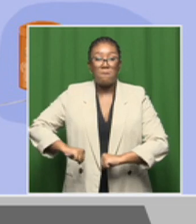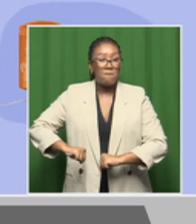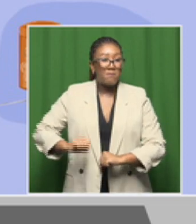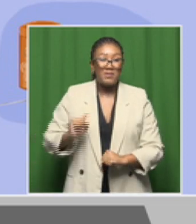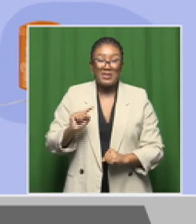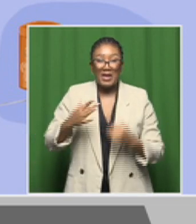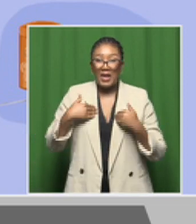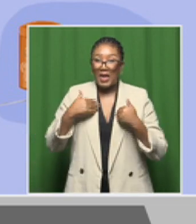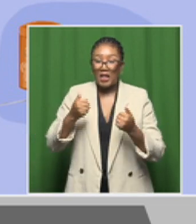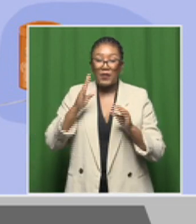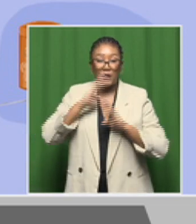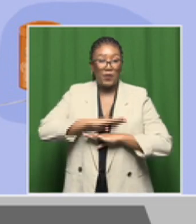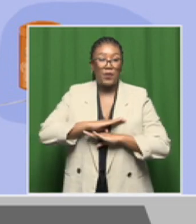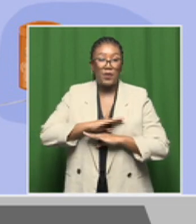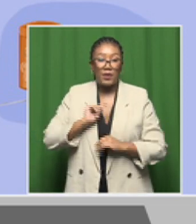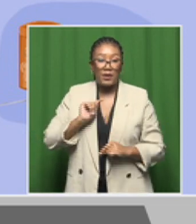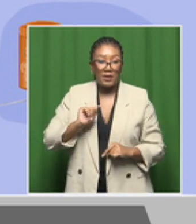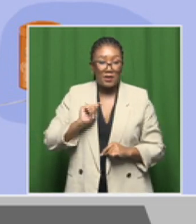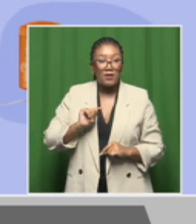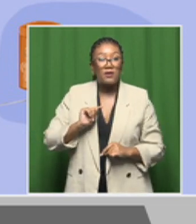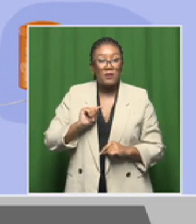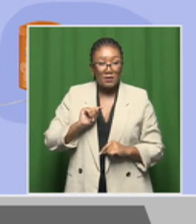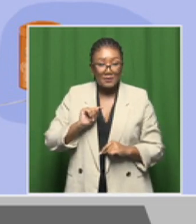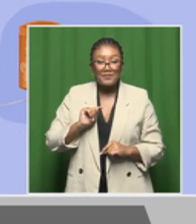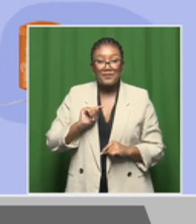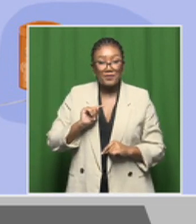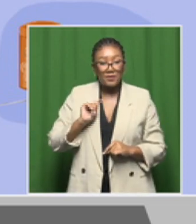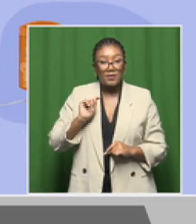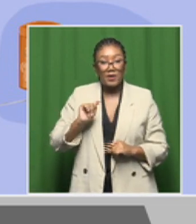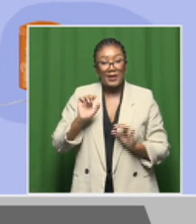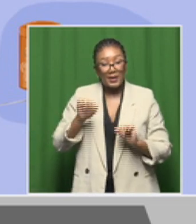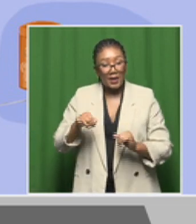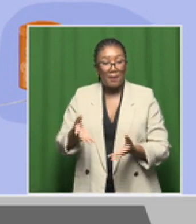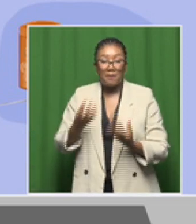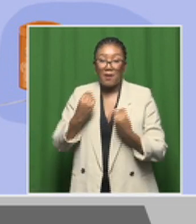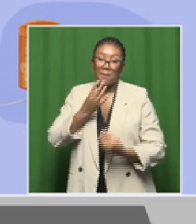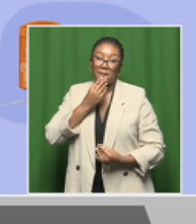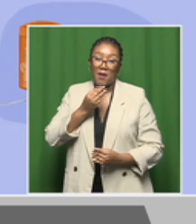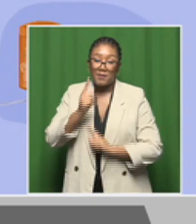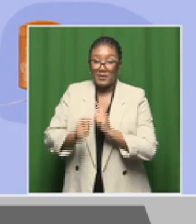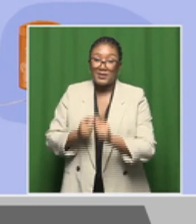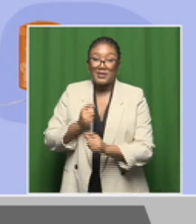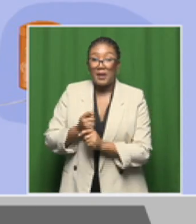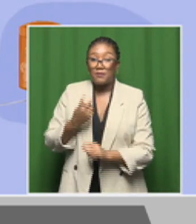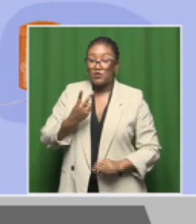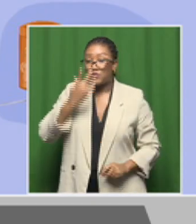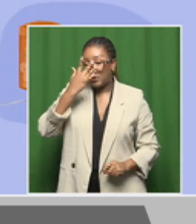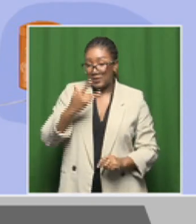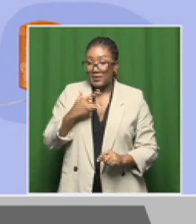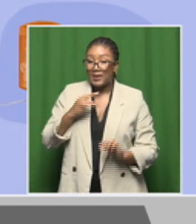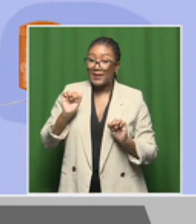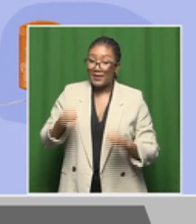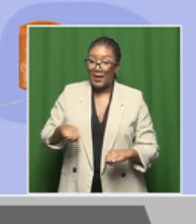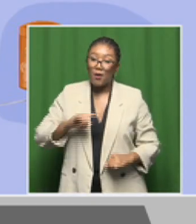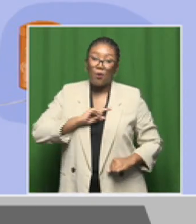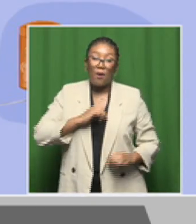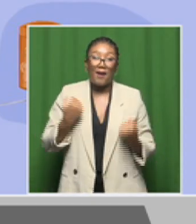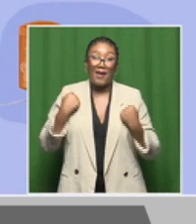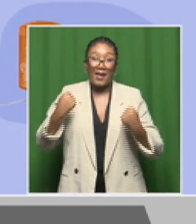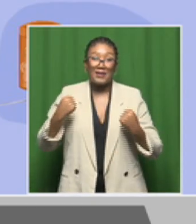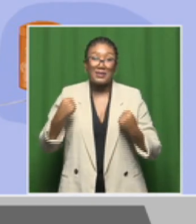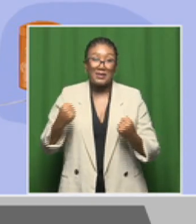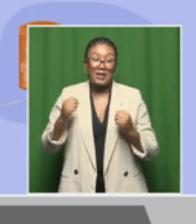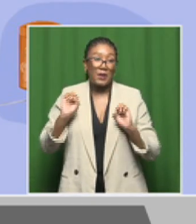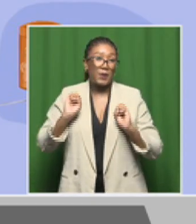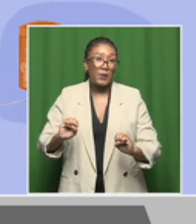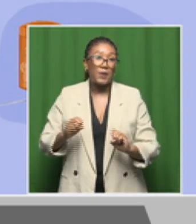They are the classic profile to get early type 2 diabetes in their lifetime, and then if they don't manage